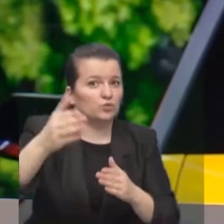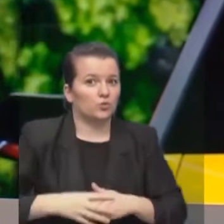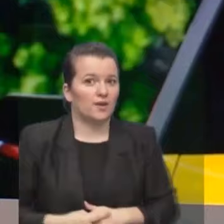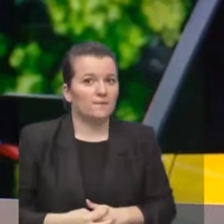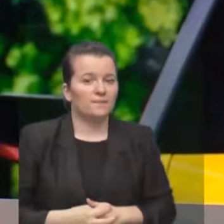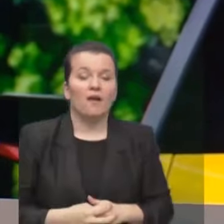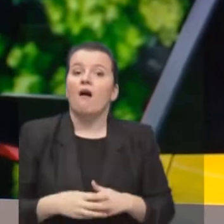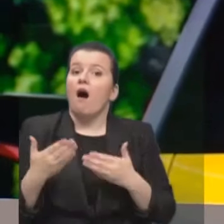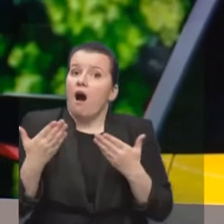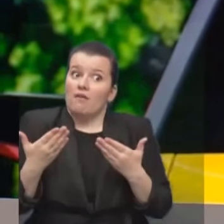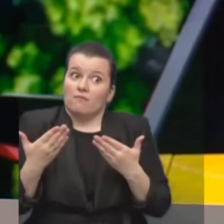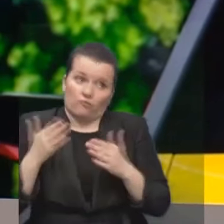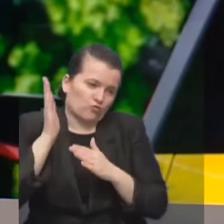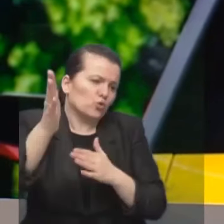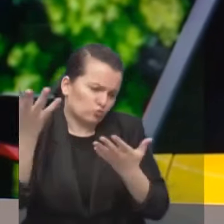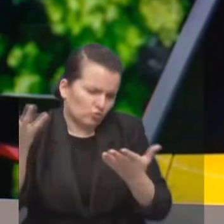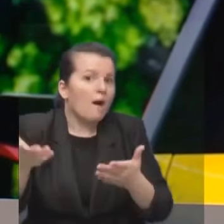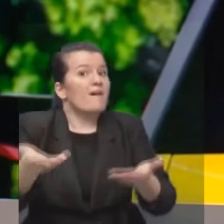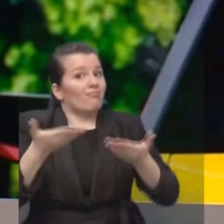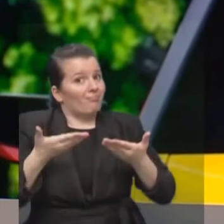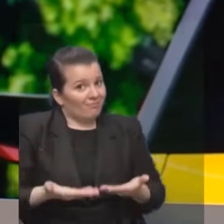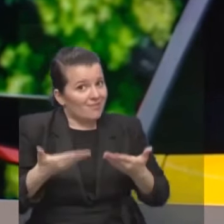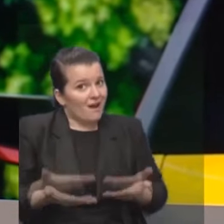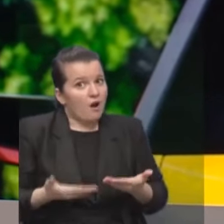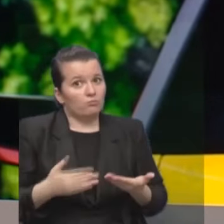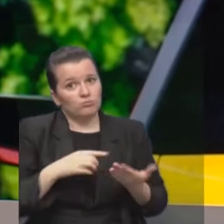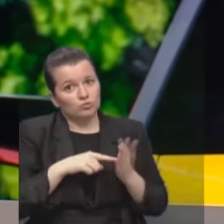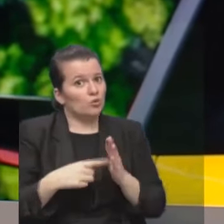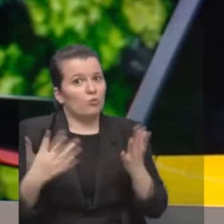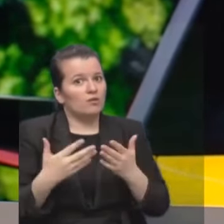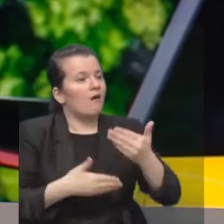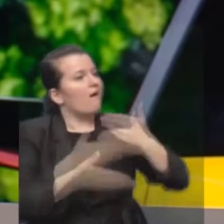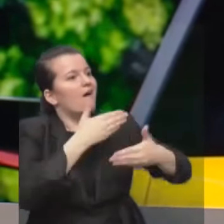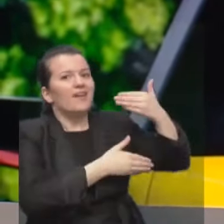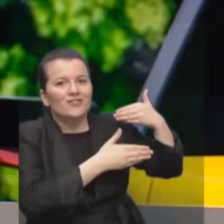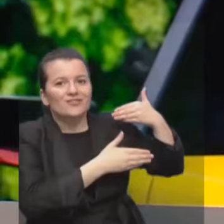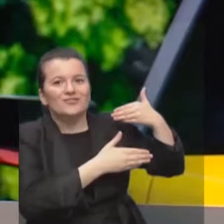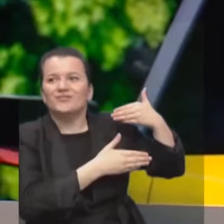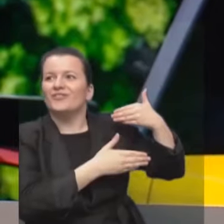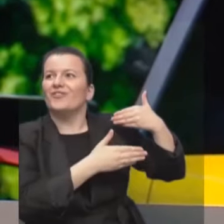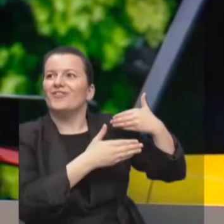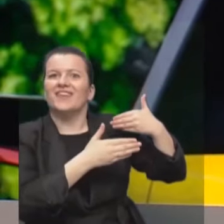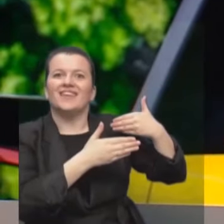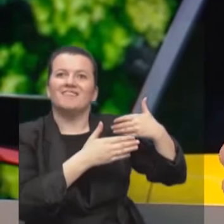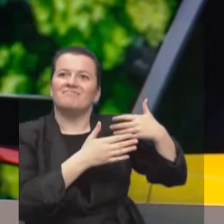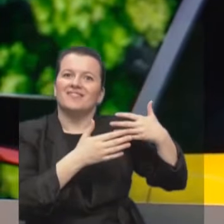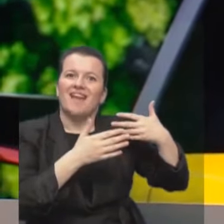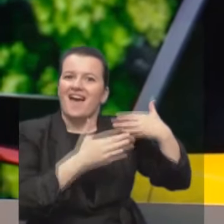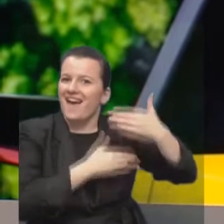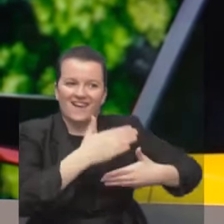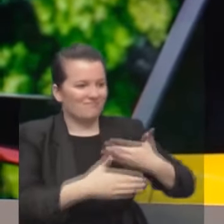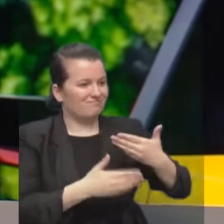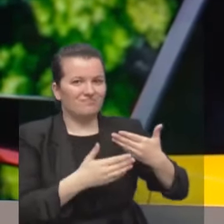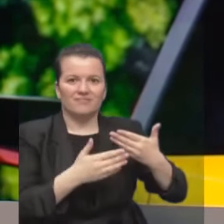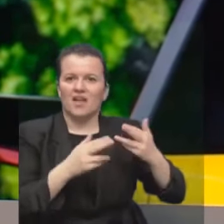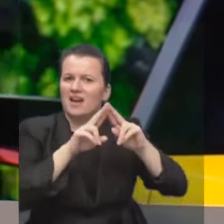consistent with Renault's history and tradition. Renault has always been, as